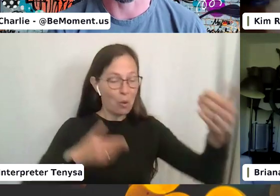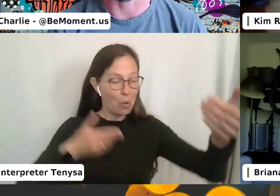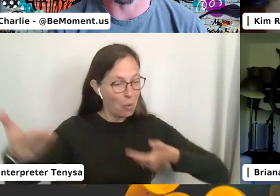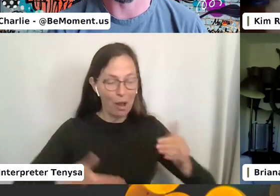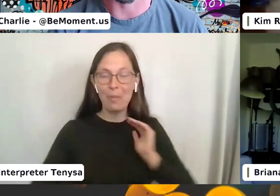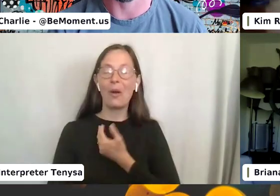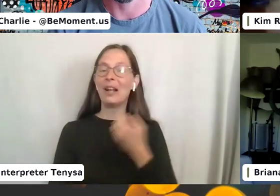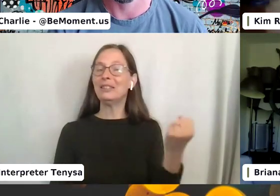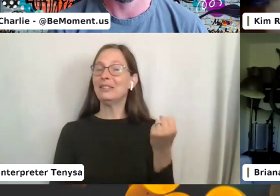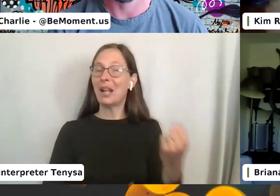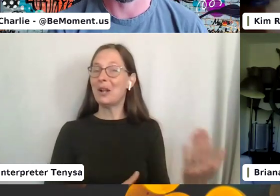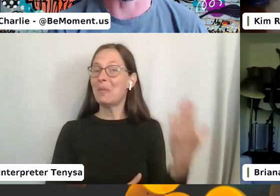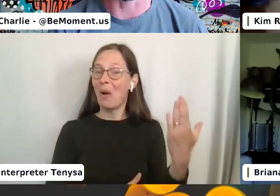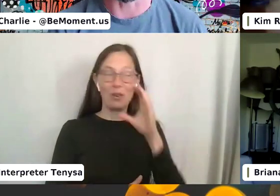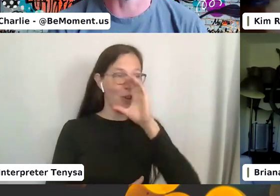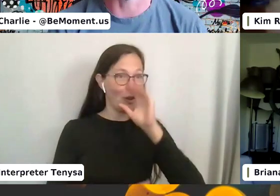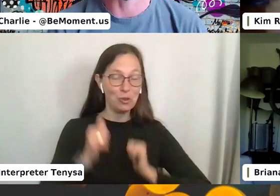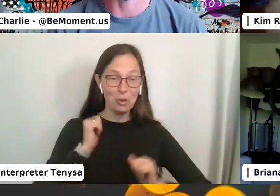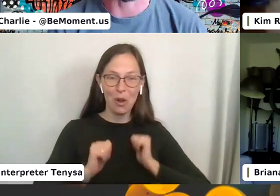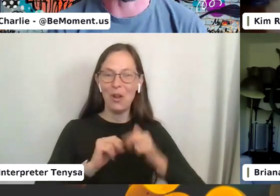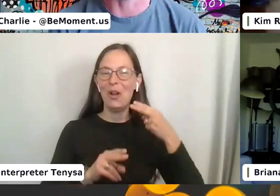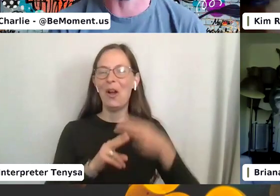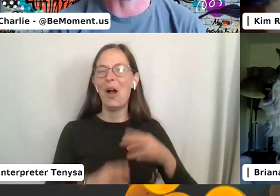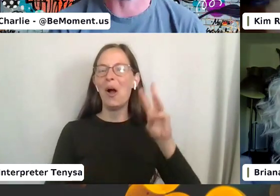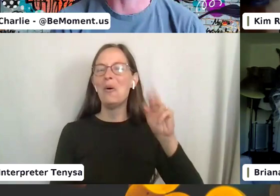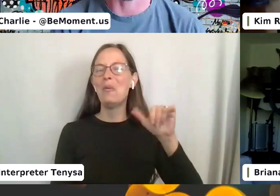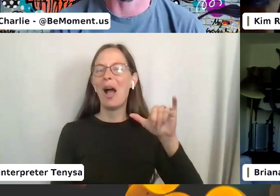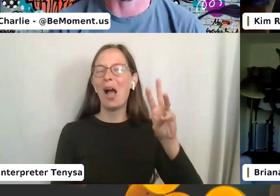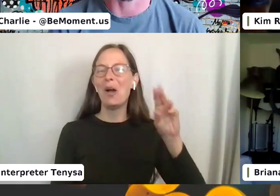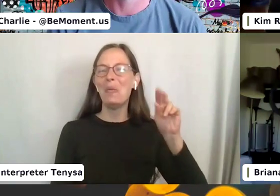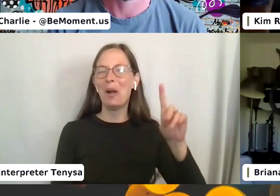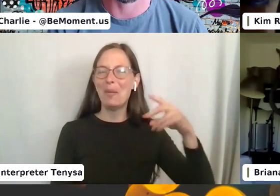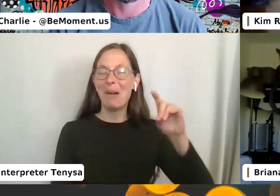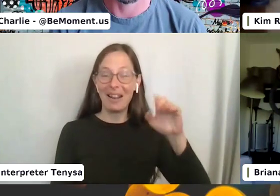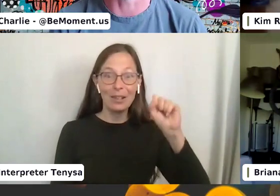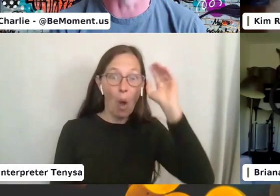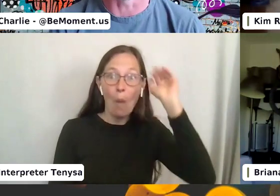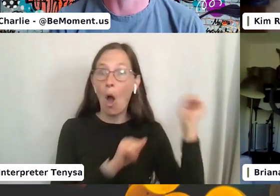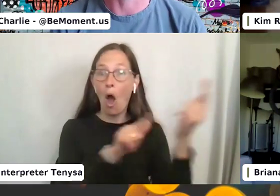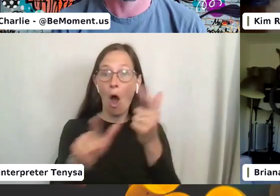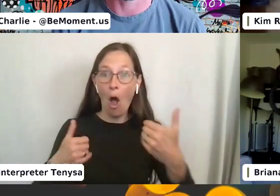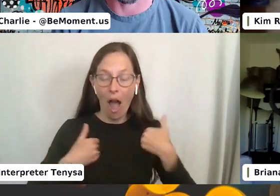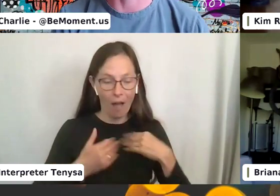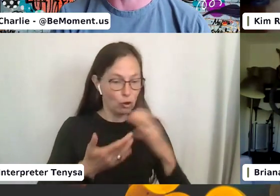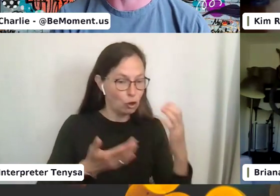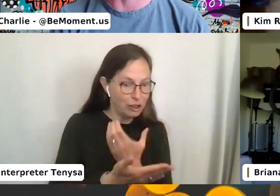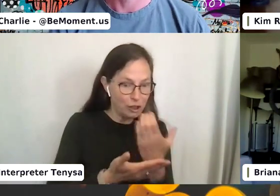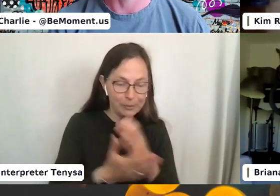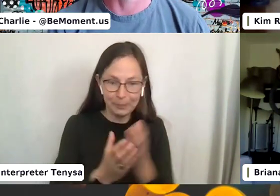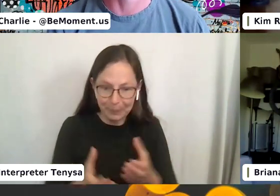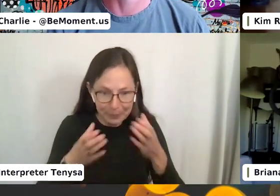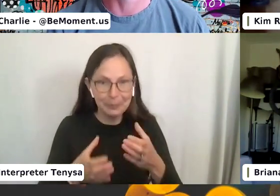morning cartoon show called the Wayward Podcast. I hope you have your cereal and your milk, bagged or